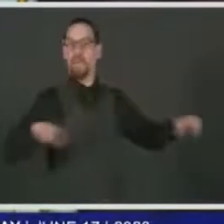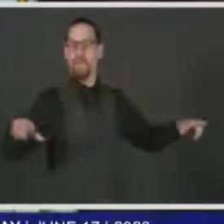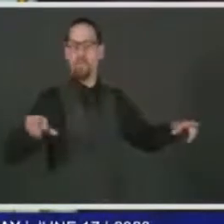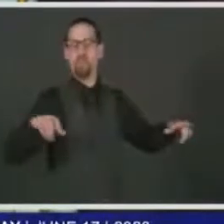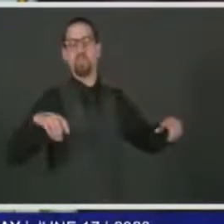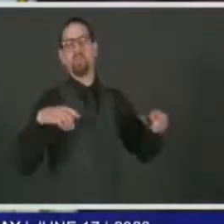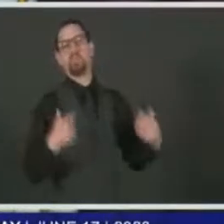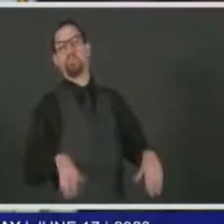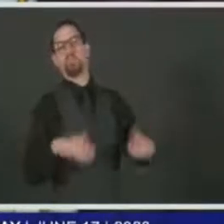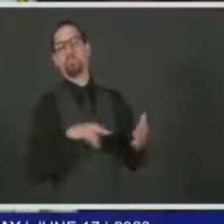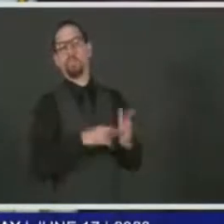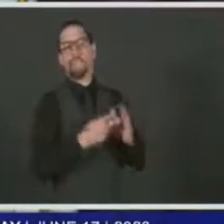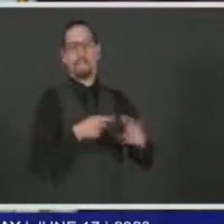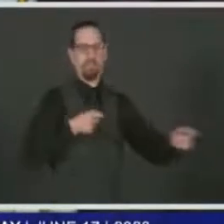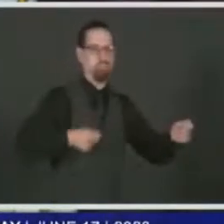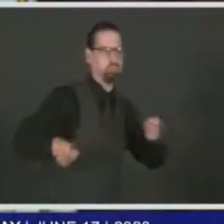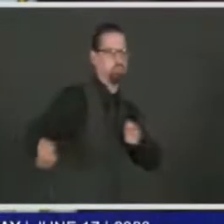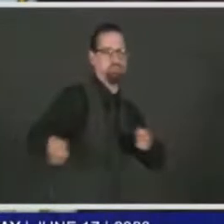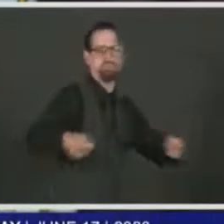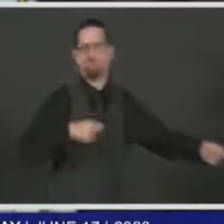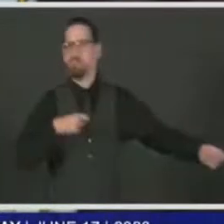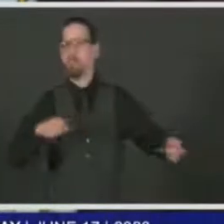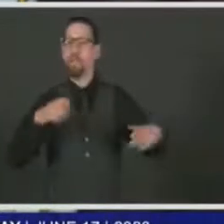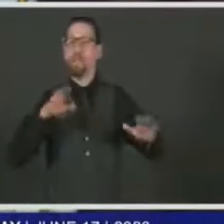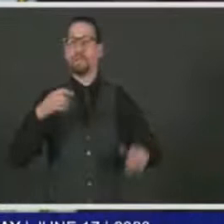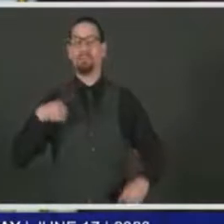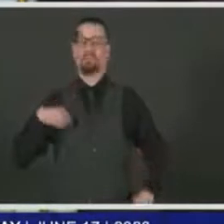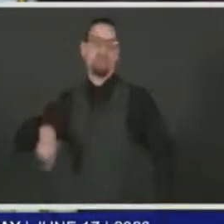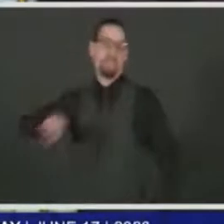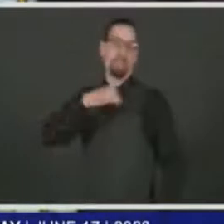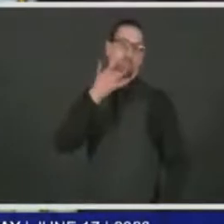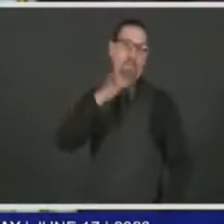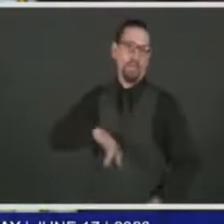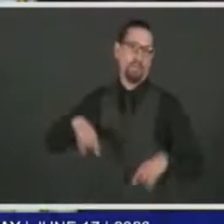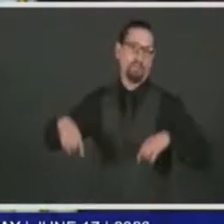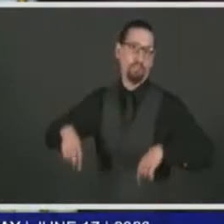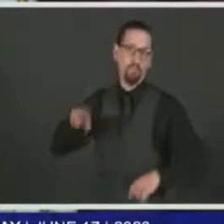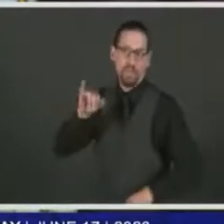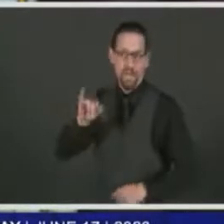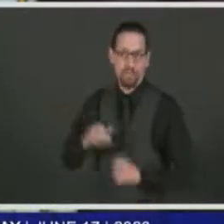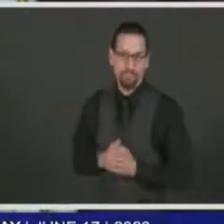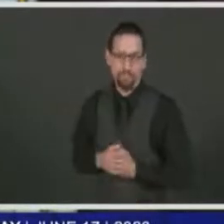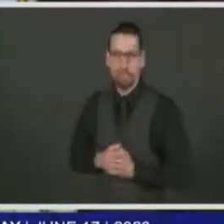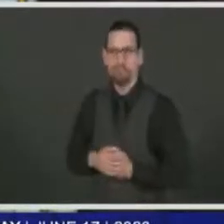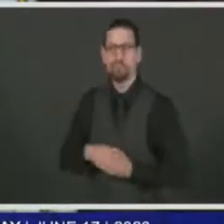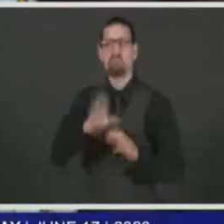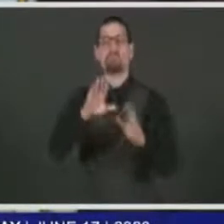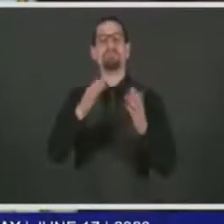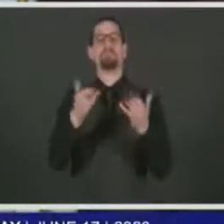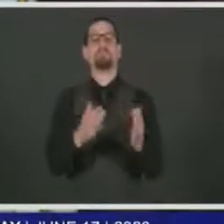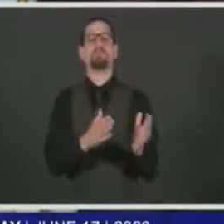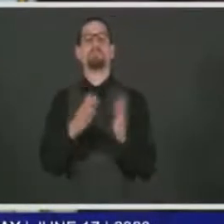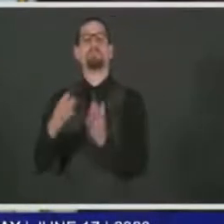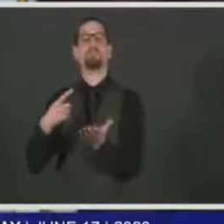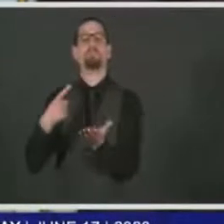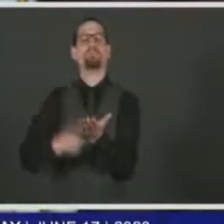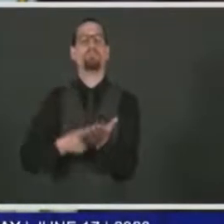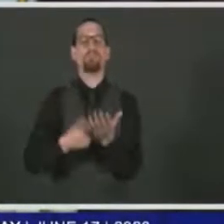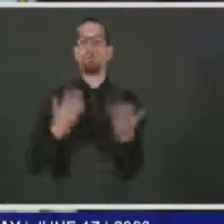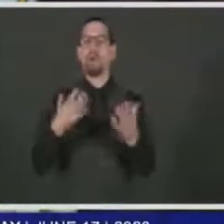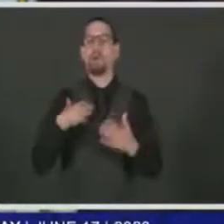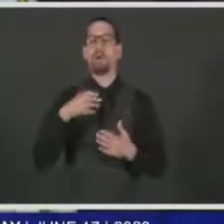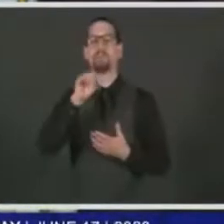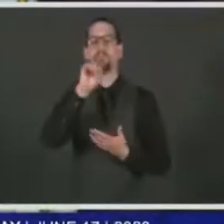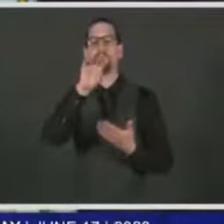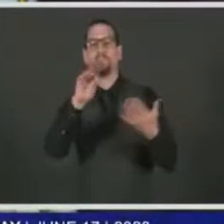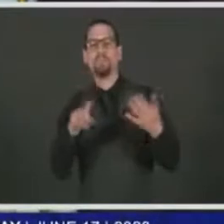we're doing. I want to tell you about the results we're having and make a few new announcements. So with respect to testing,